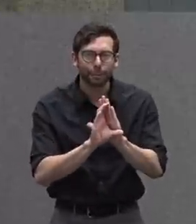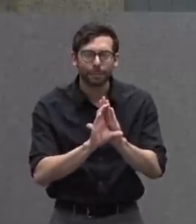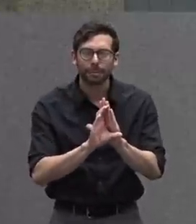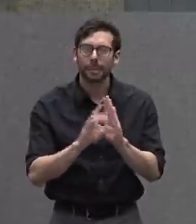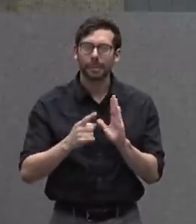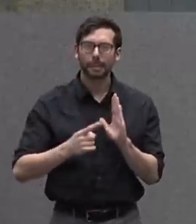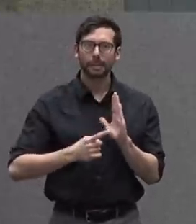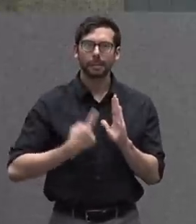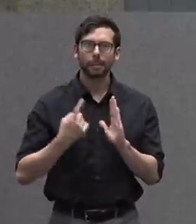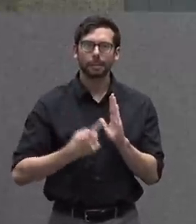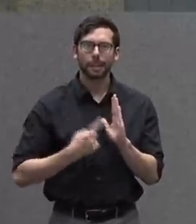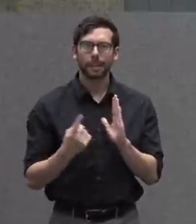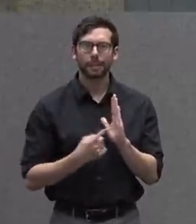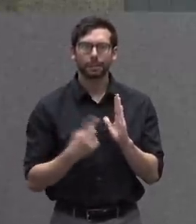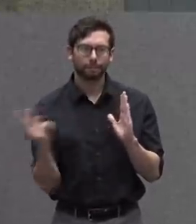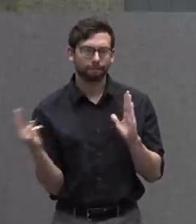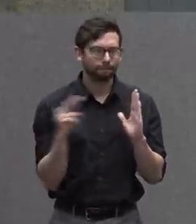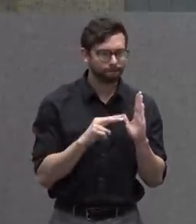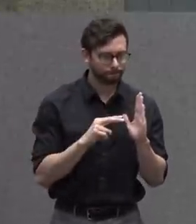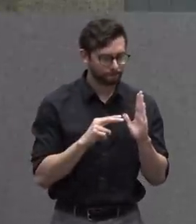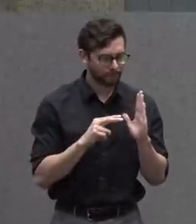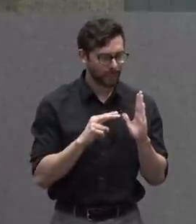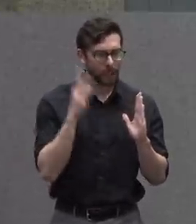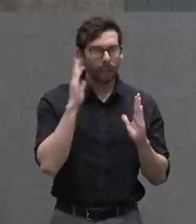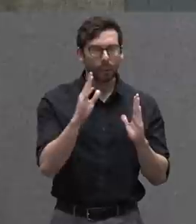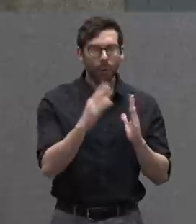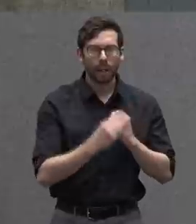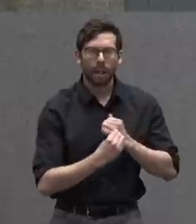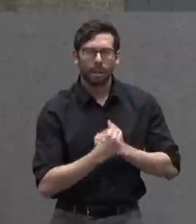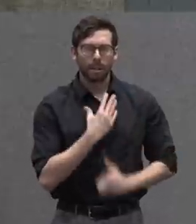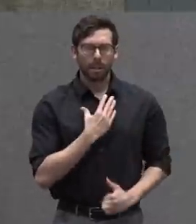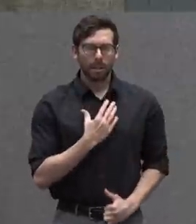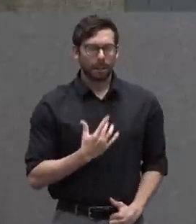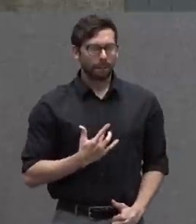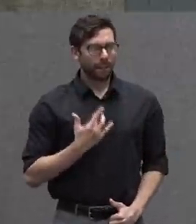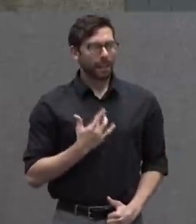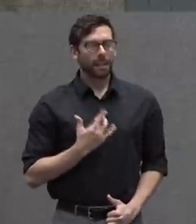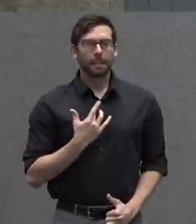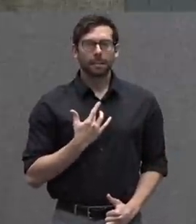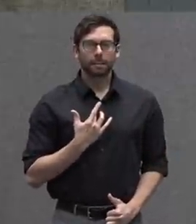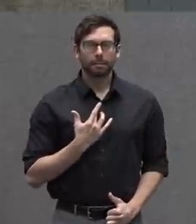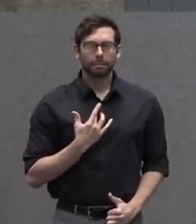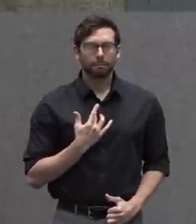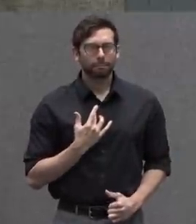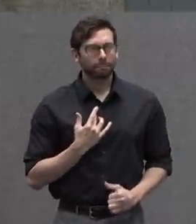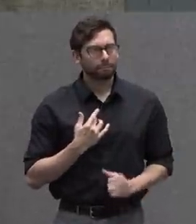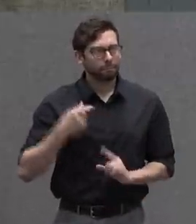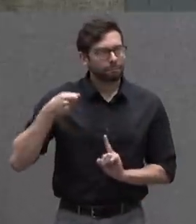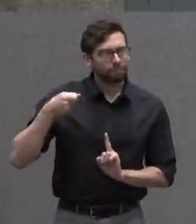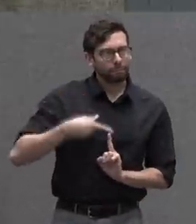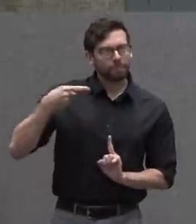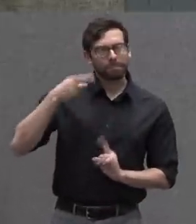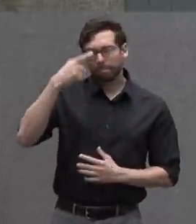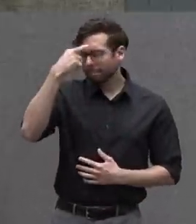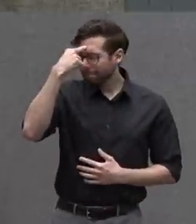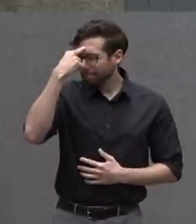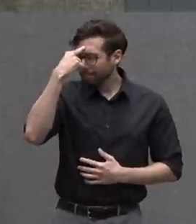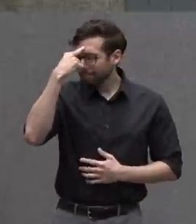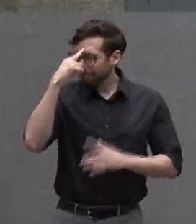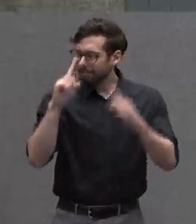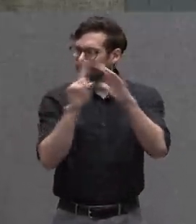book, it's going to make you have a feeling inside. It's going to make you think about something or remember